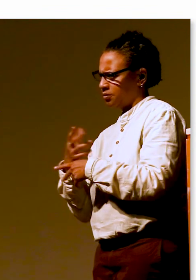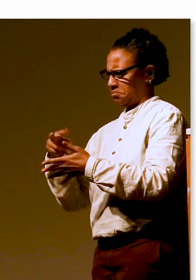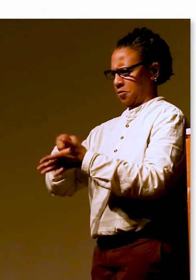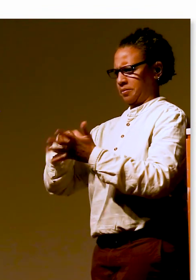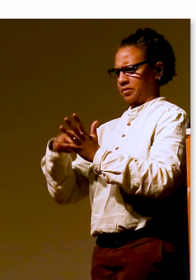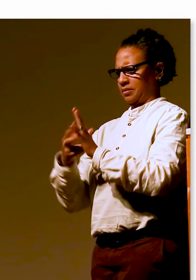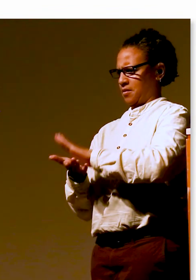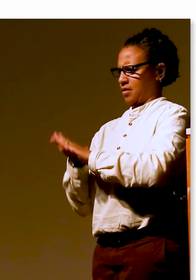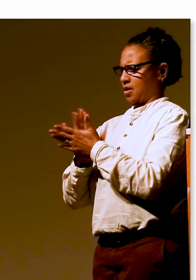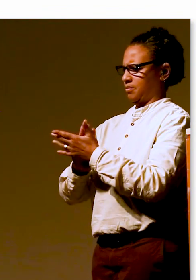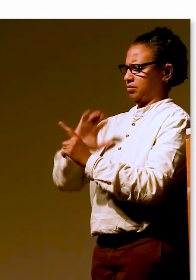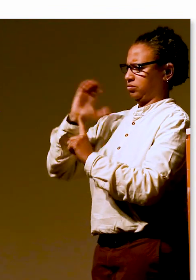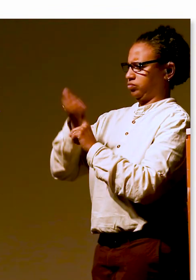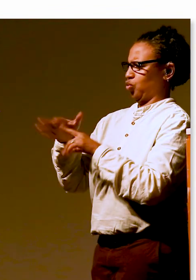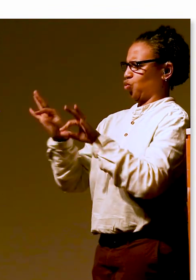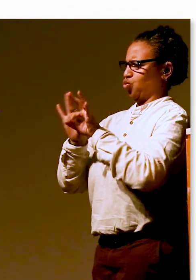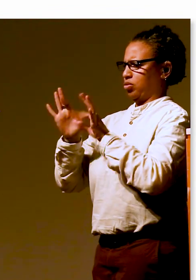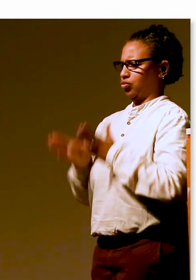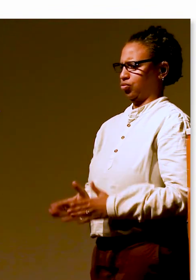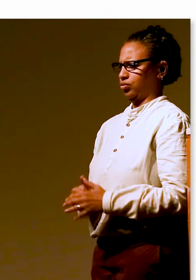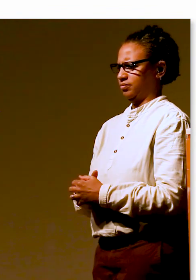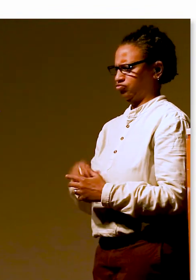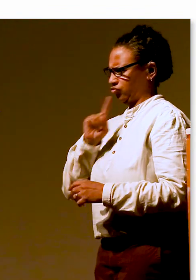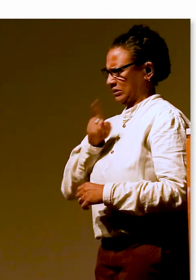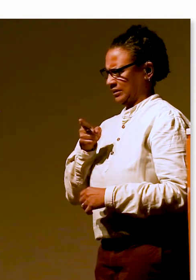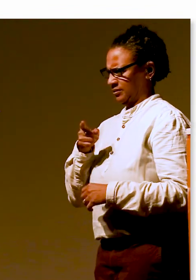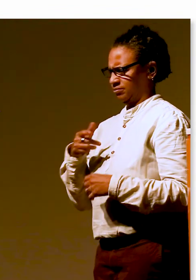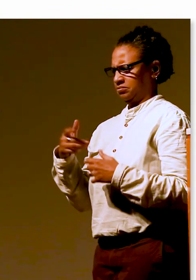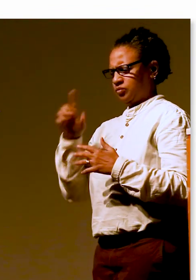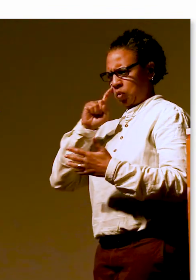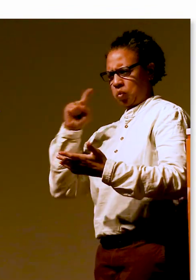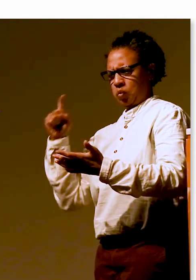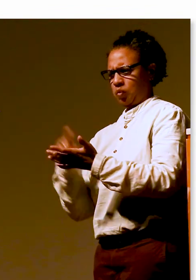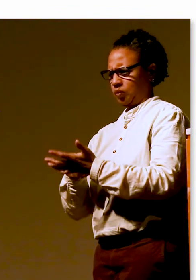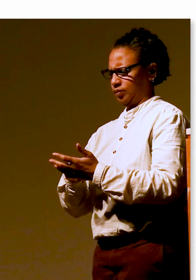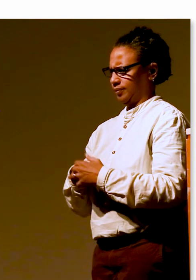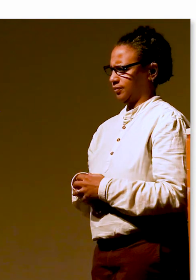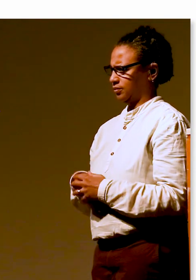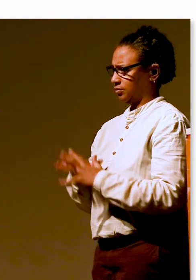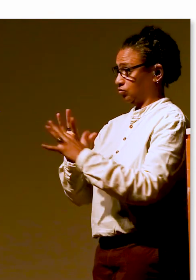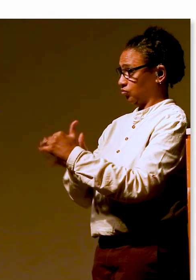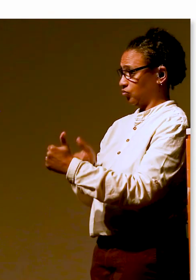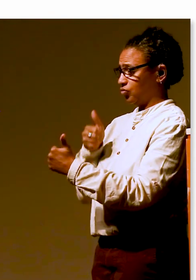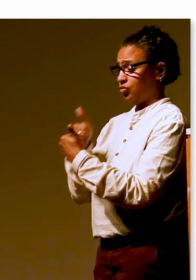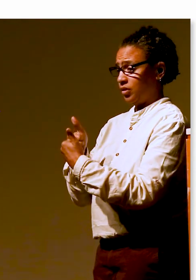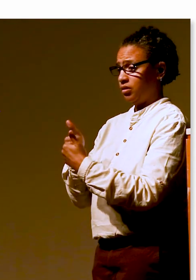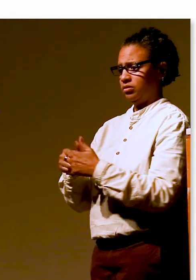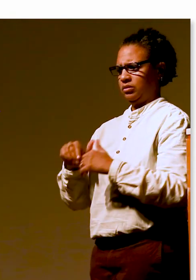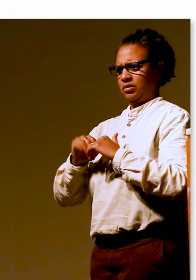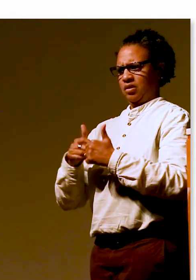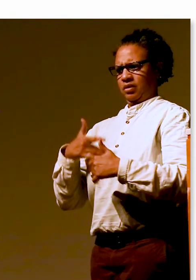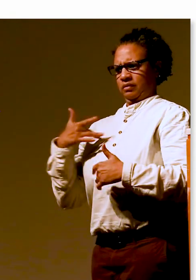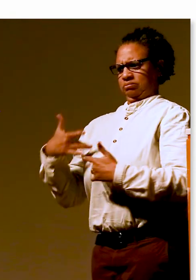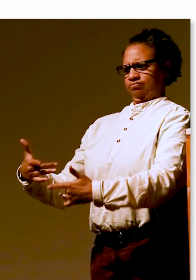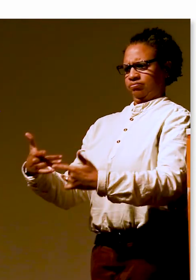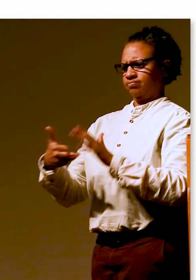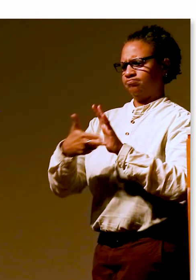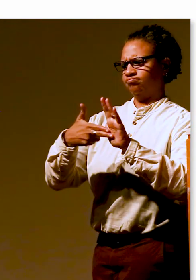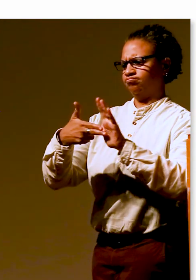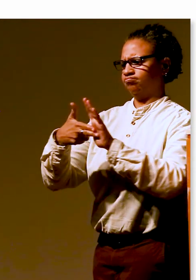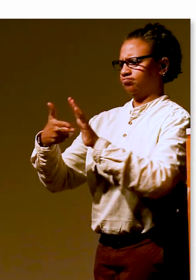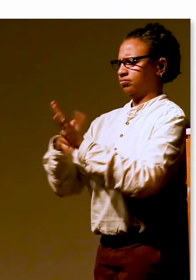in many ways, I find myself trying to challenge the ways in which those titles can be elitist. And so instead of